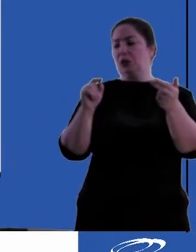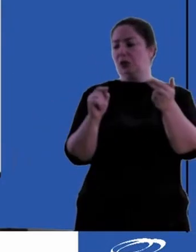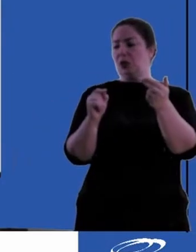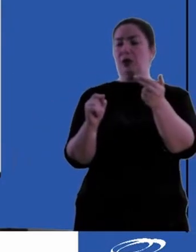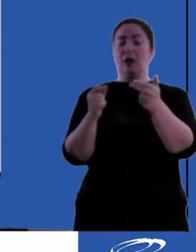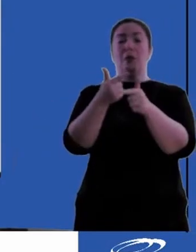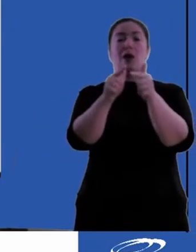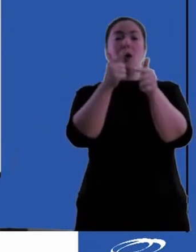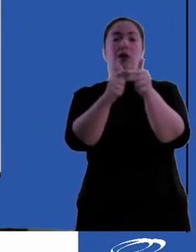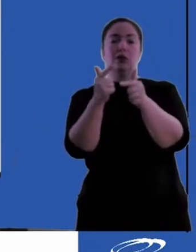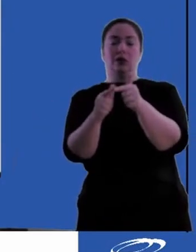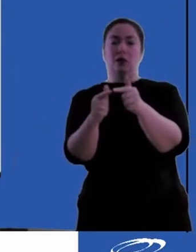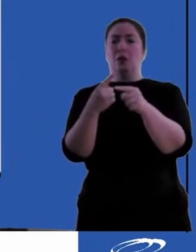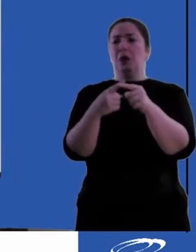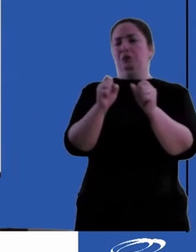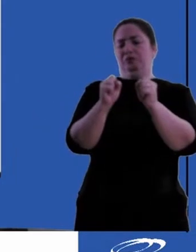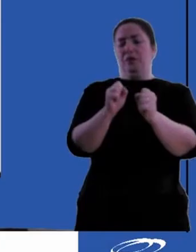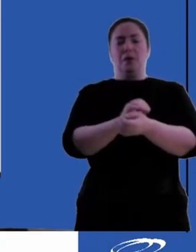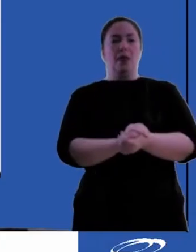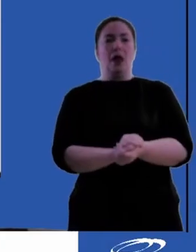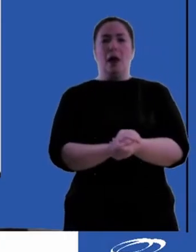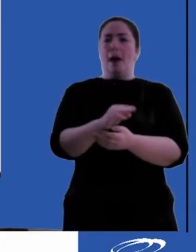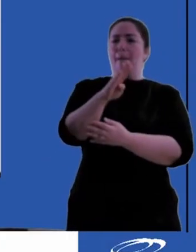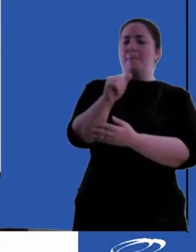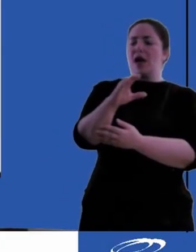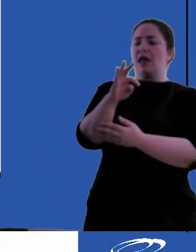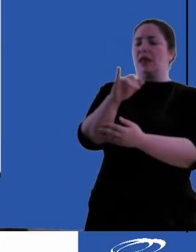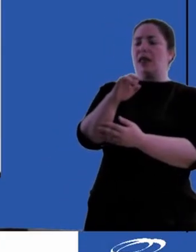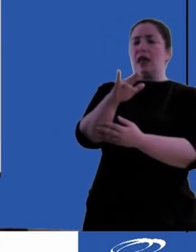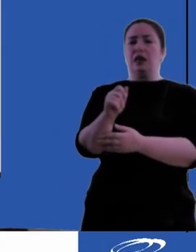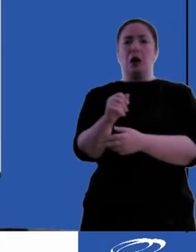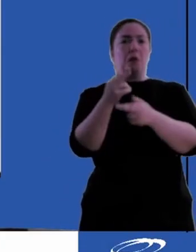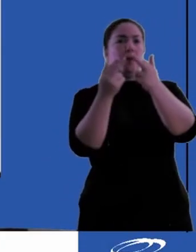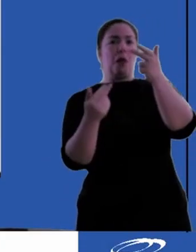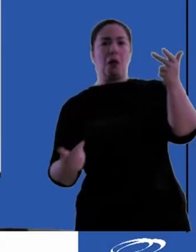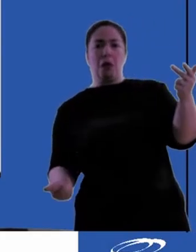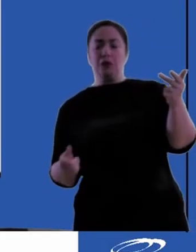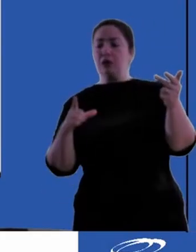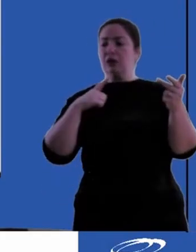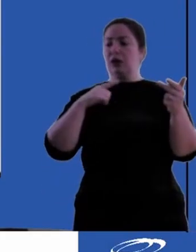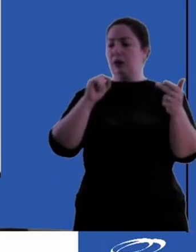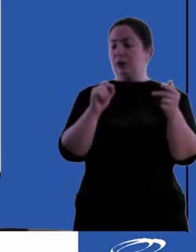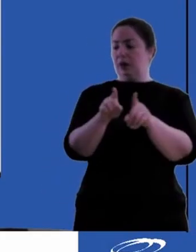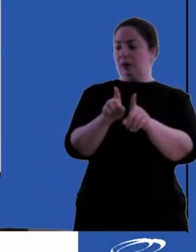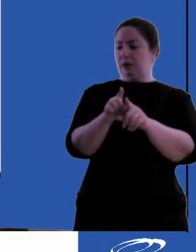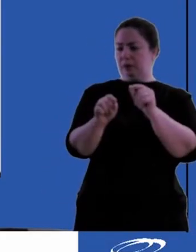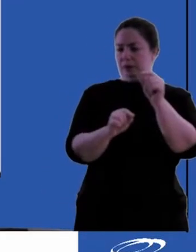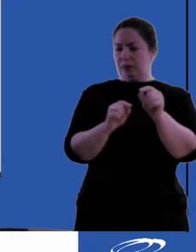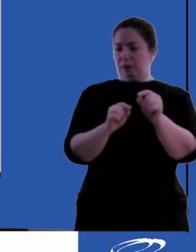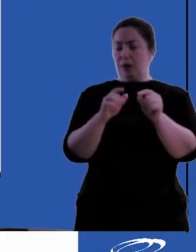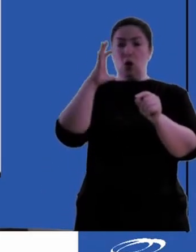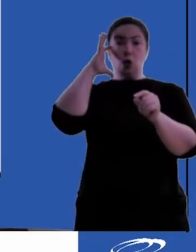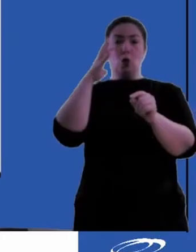to define the infecting microorganisms. And why is that? That is because it tells us which antibiotics we would